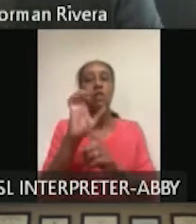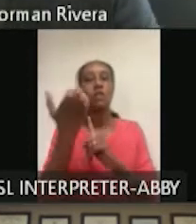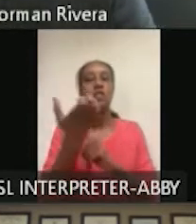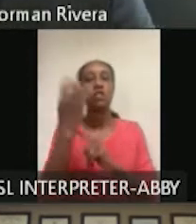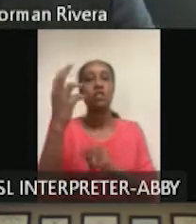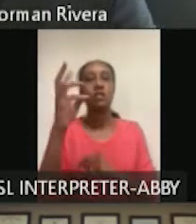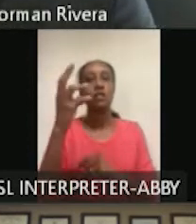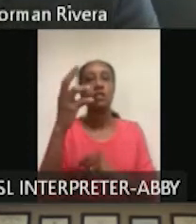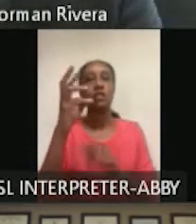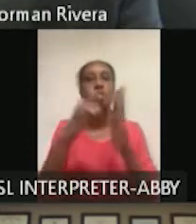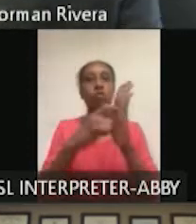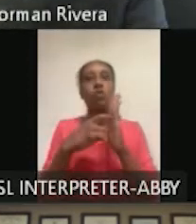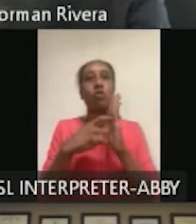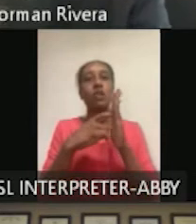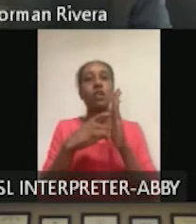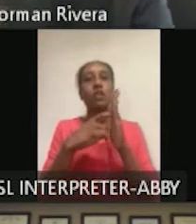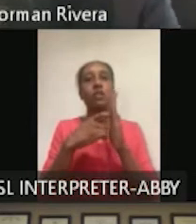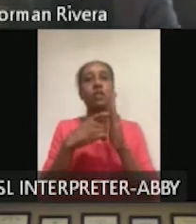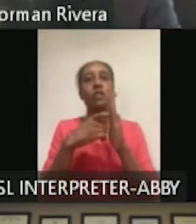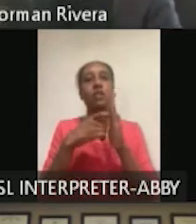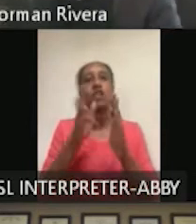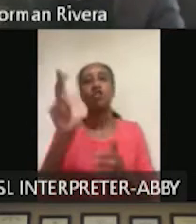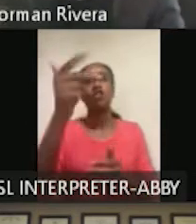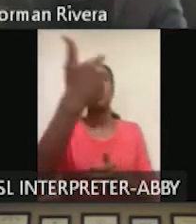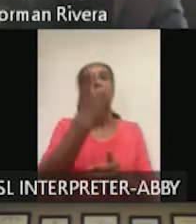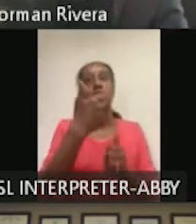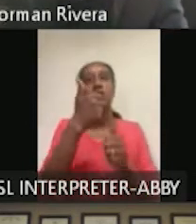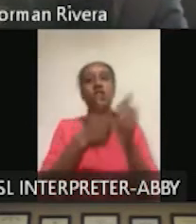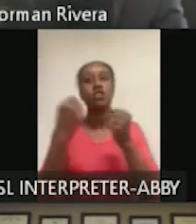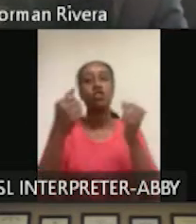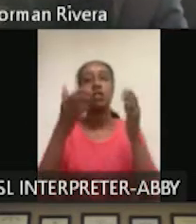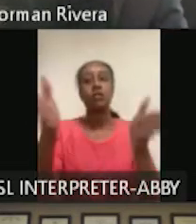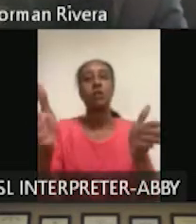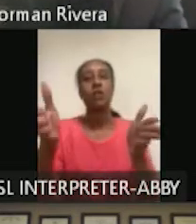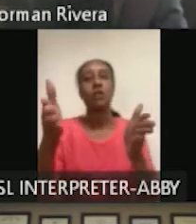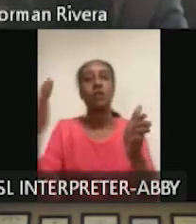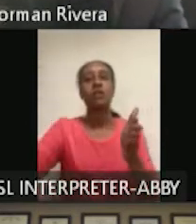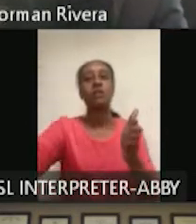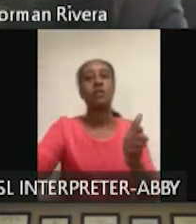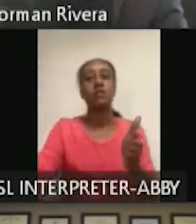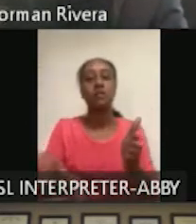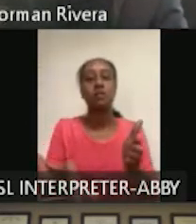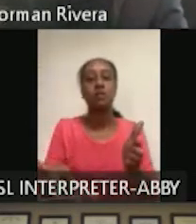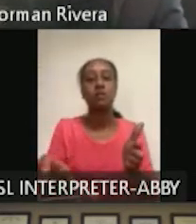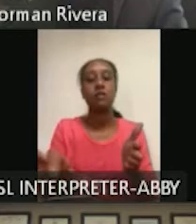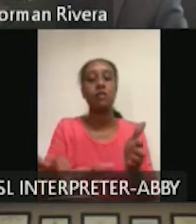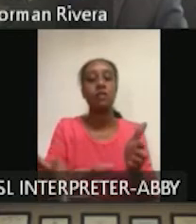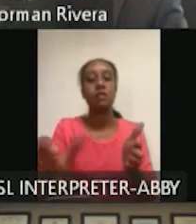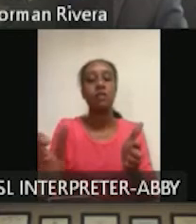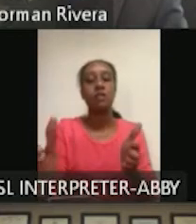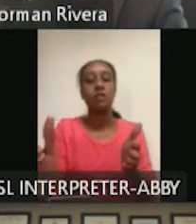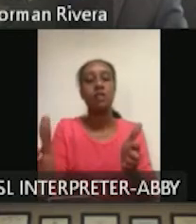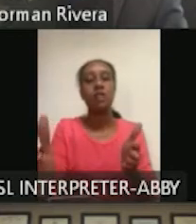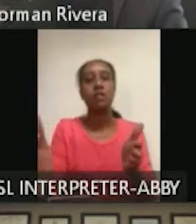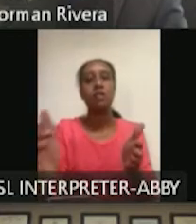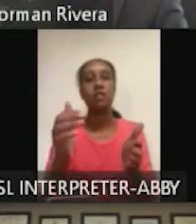16 requires a turnaround at each driveway to avoid the need for cars to back onto Suitland Road.